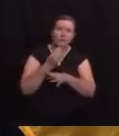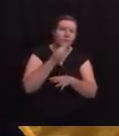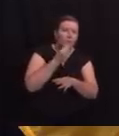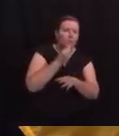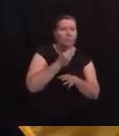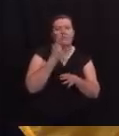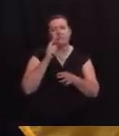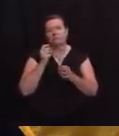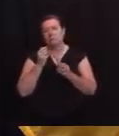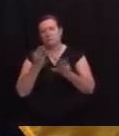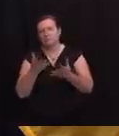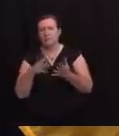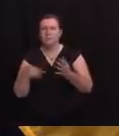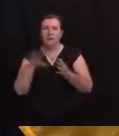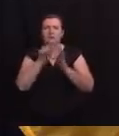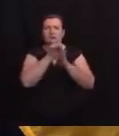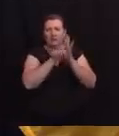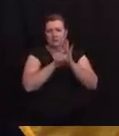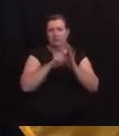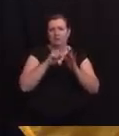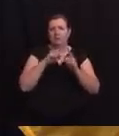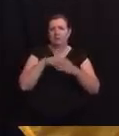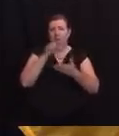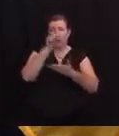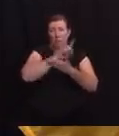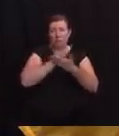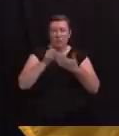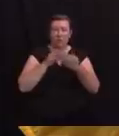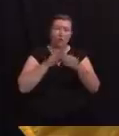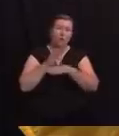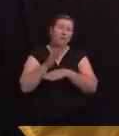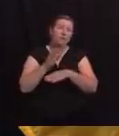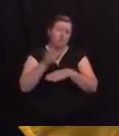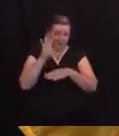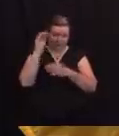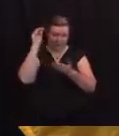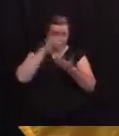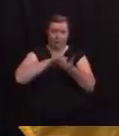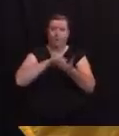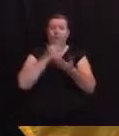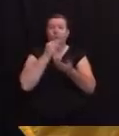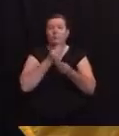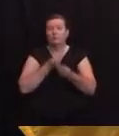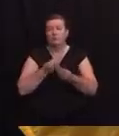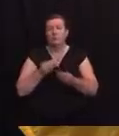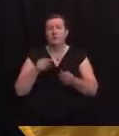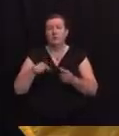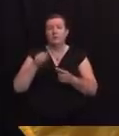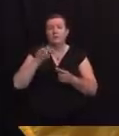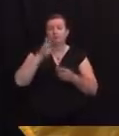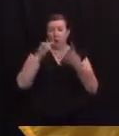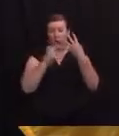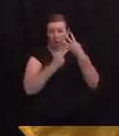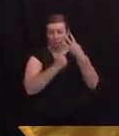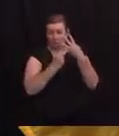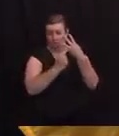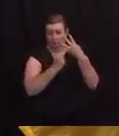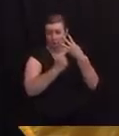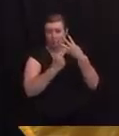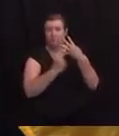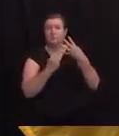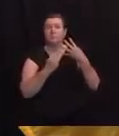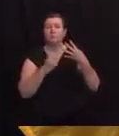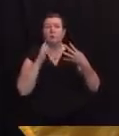across our state every week. In total, Feed NJ is on track to provide almost 250,000